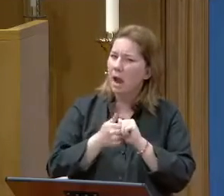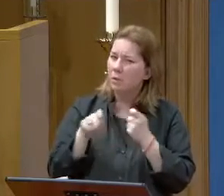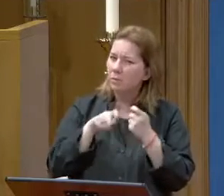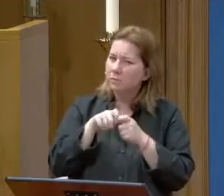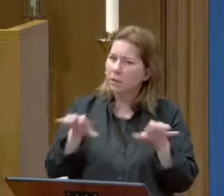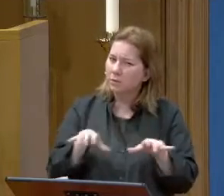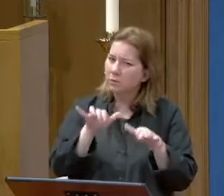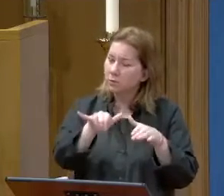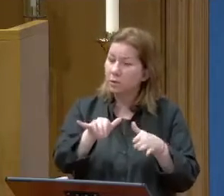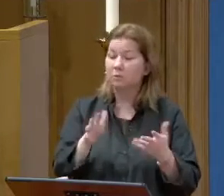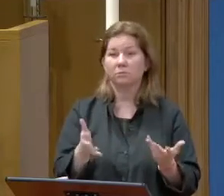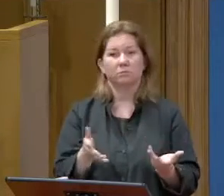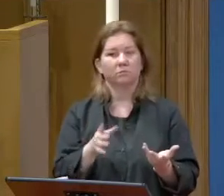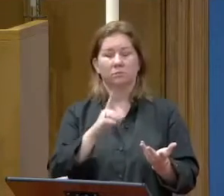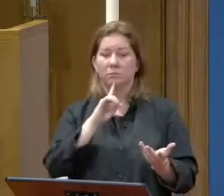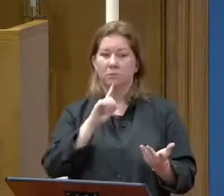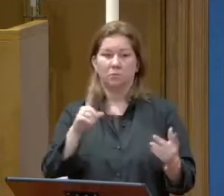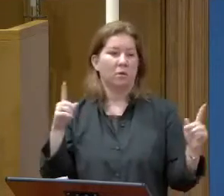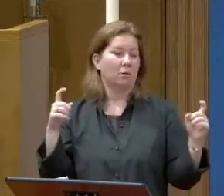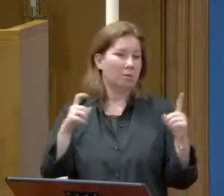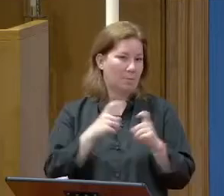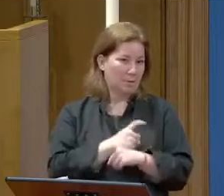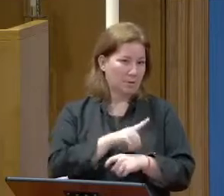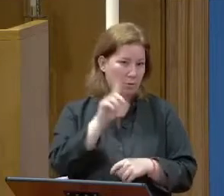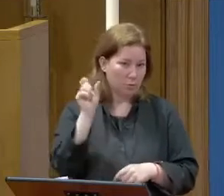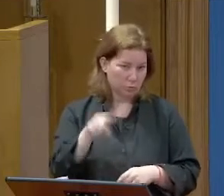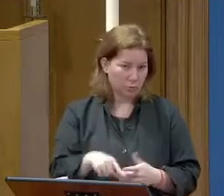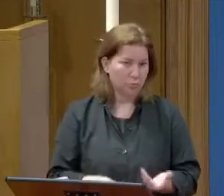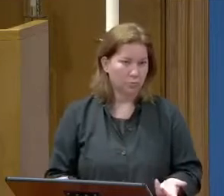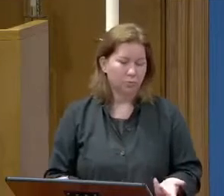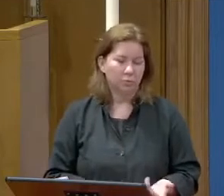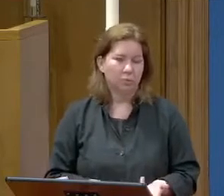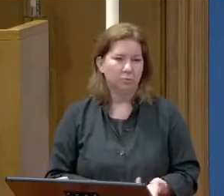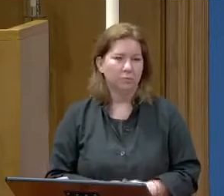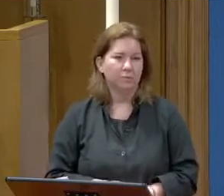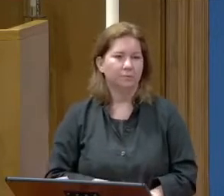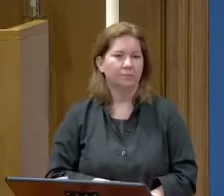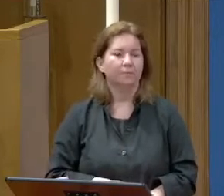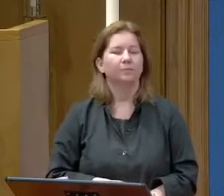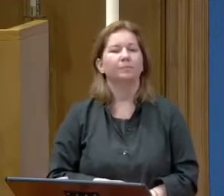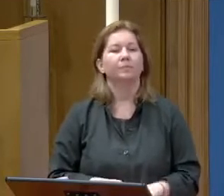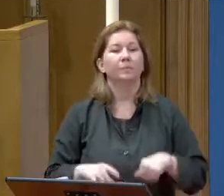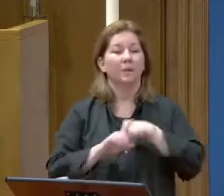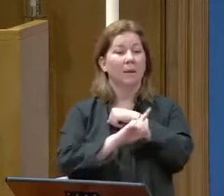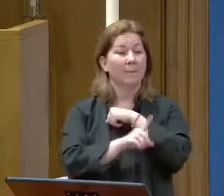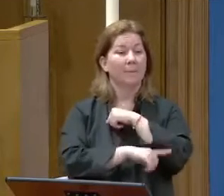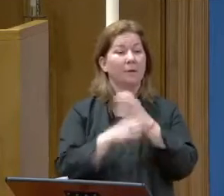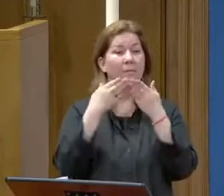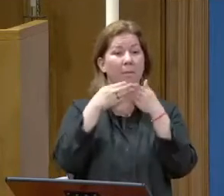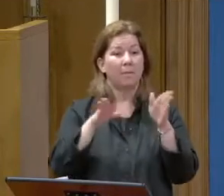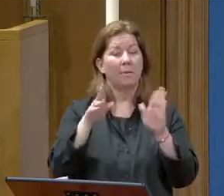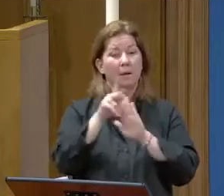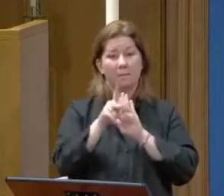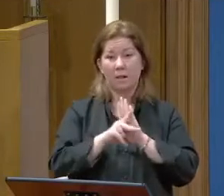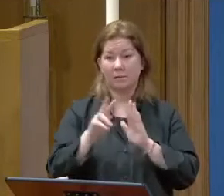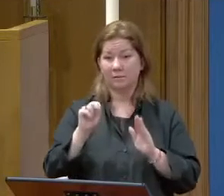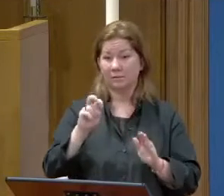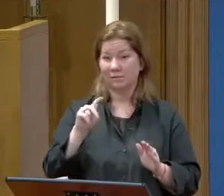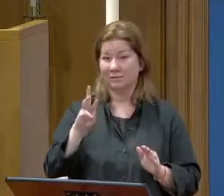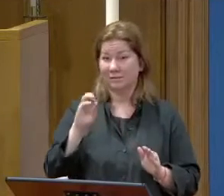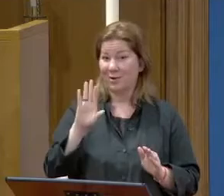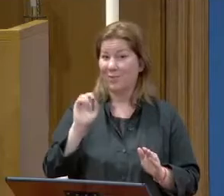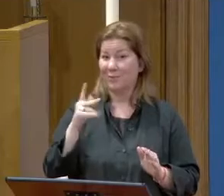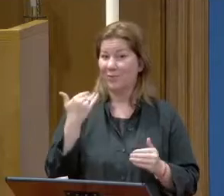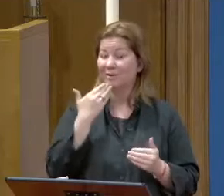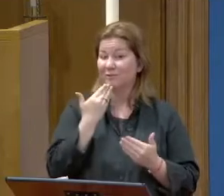that is a very complicated question. The Episcopal Public Policy Network has some really good ideas, and they do a